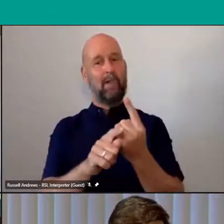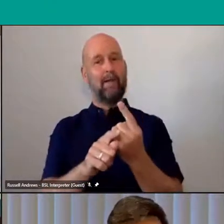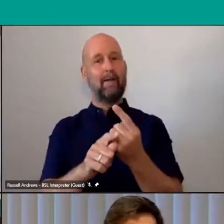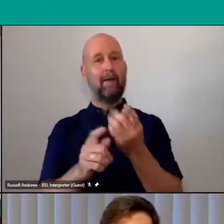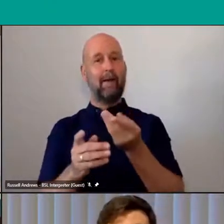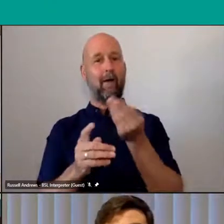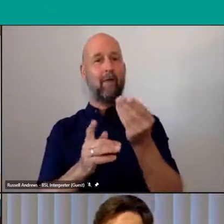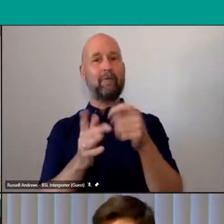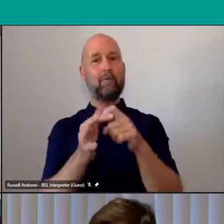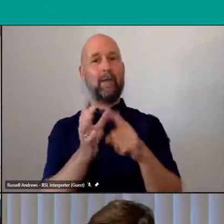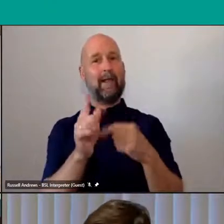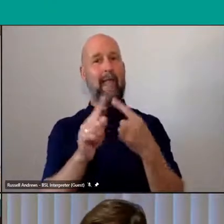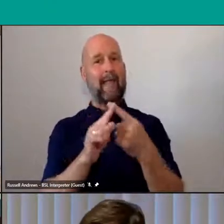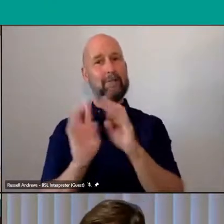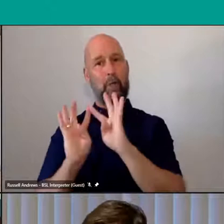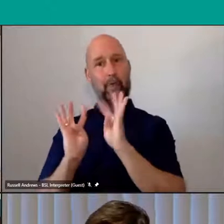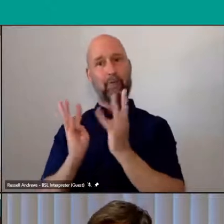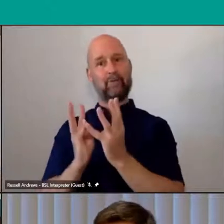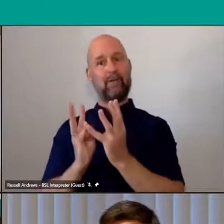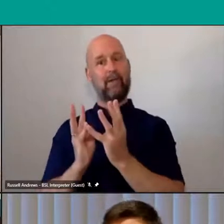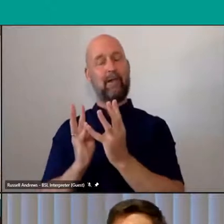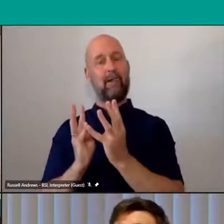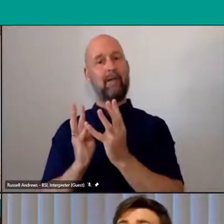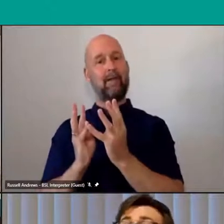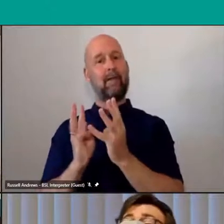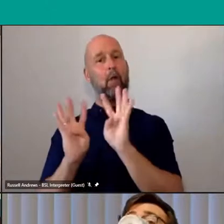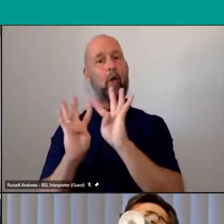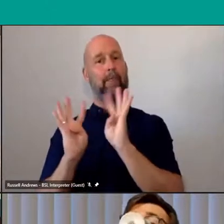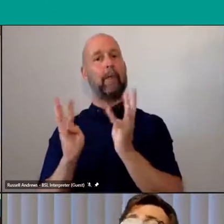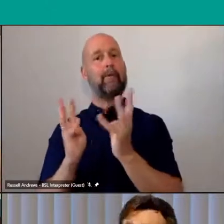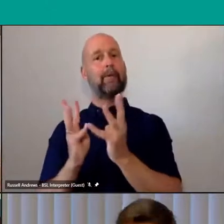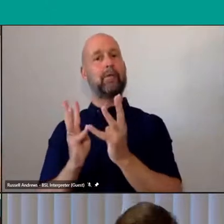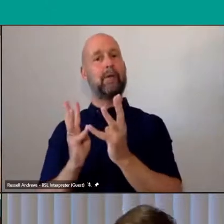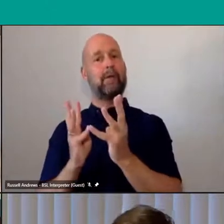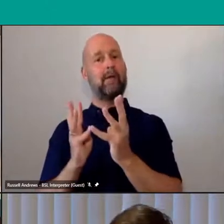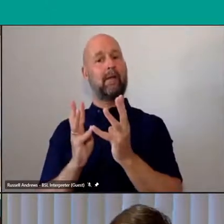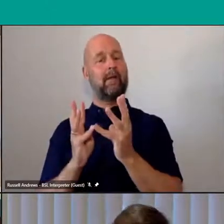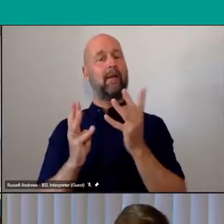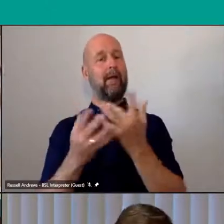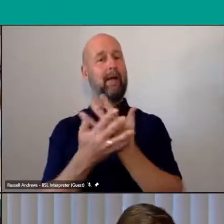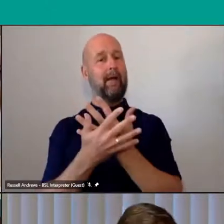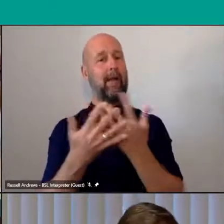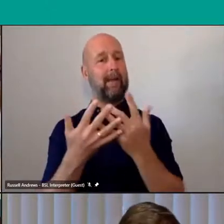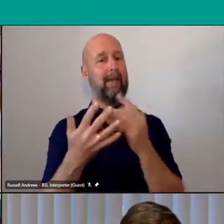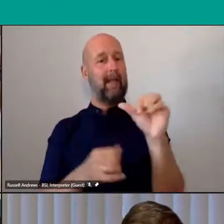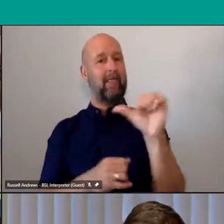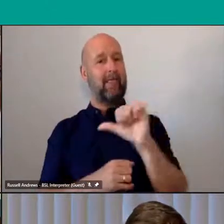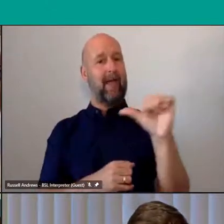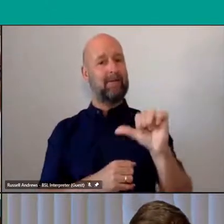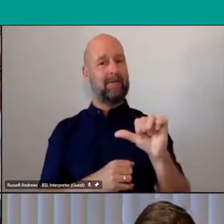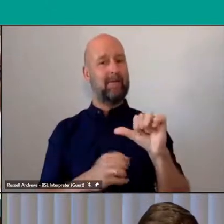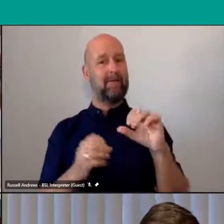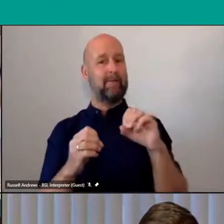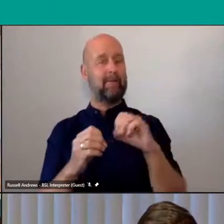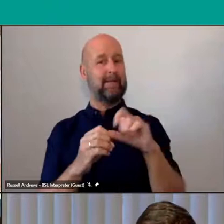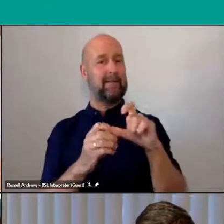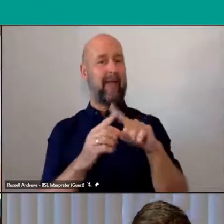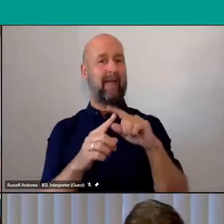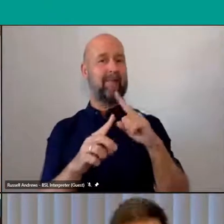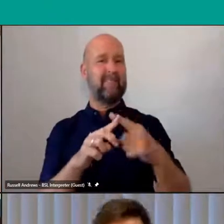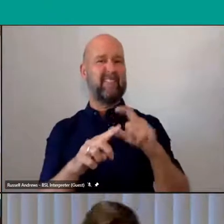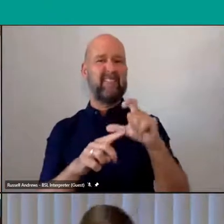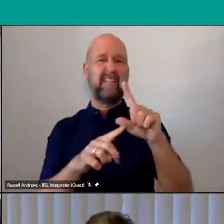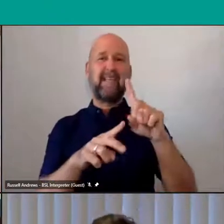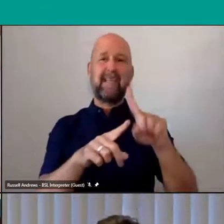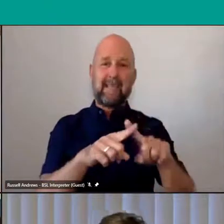and the commissioners. How does the commission see the economic role of thousands of VCFSE